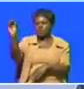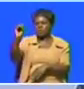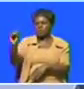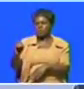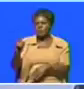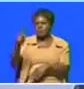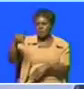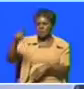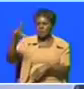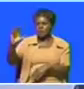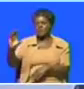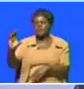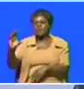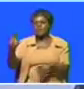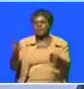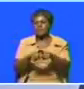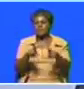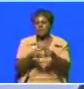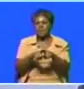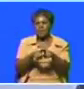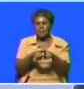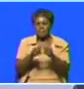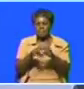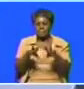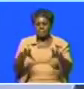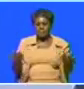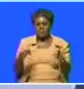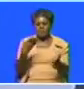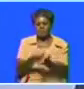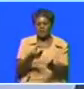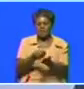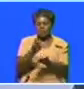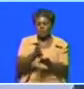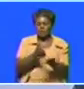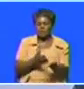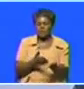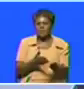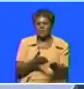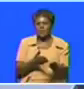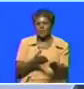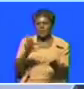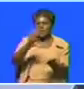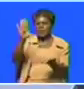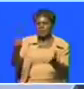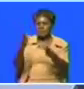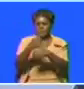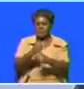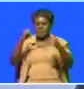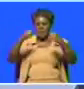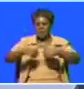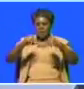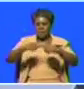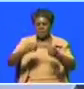PLC with a view to capitalize on the firm's growing dominance in the financial sector. Africinvests has entered into a conditional